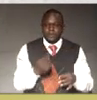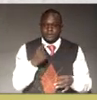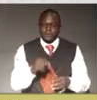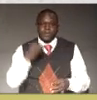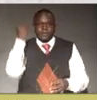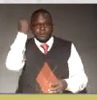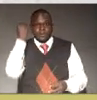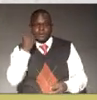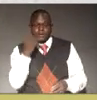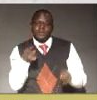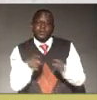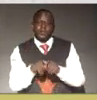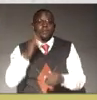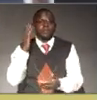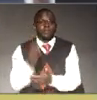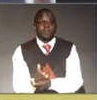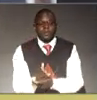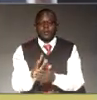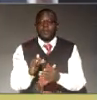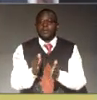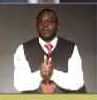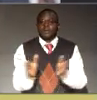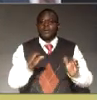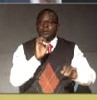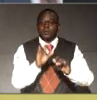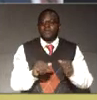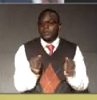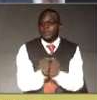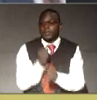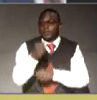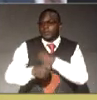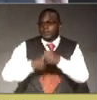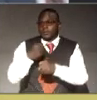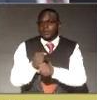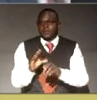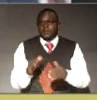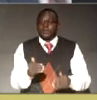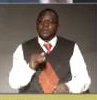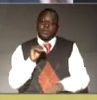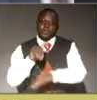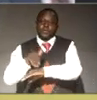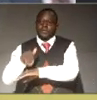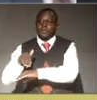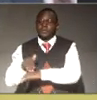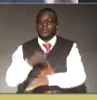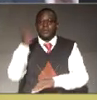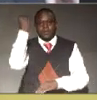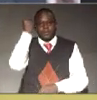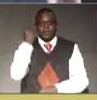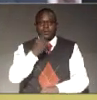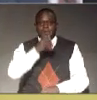Onogen has also been banned from holding public office for 10 years. He has not commented on the tribunal's